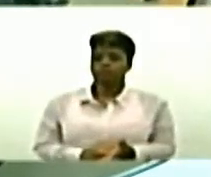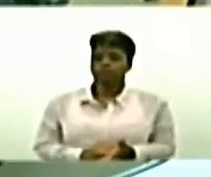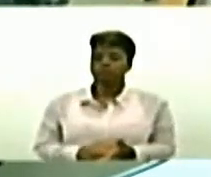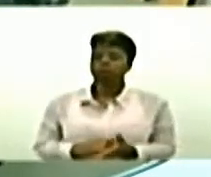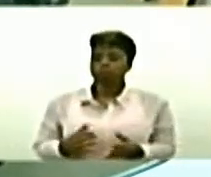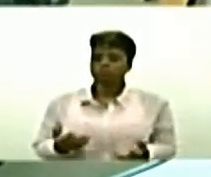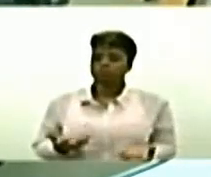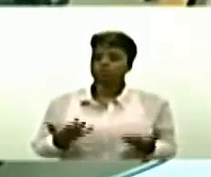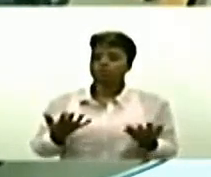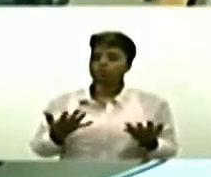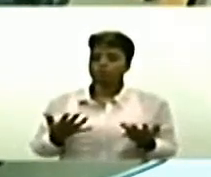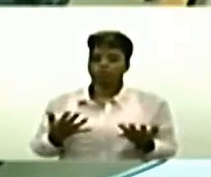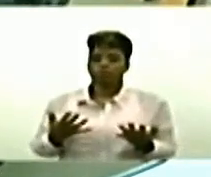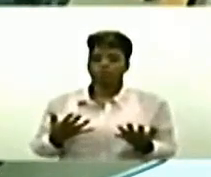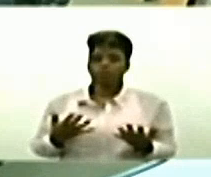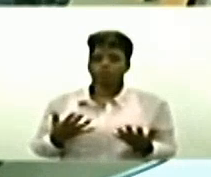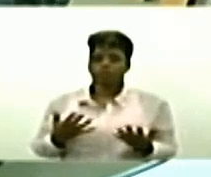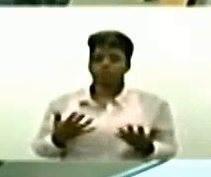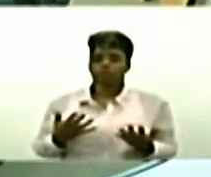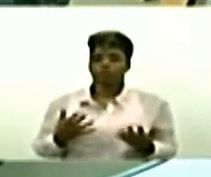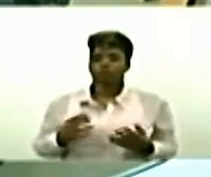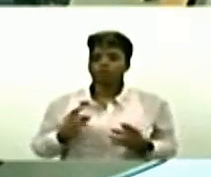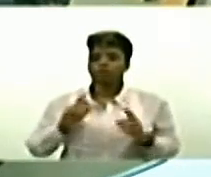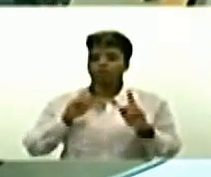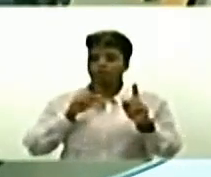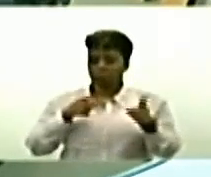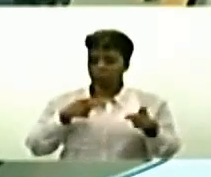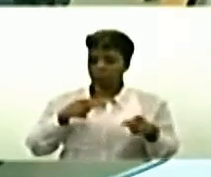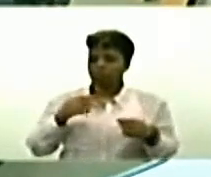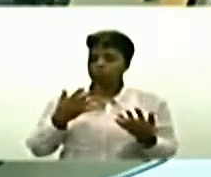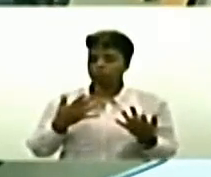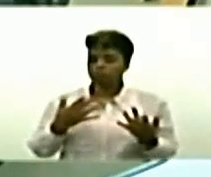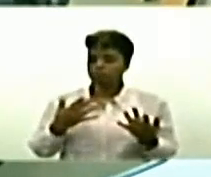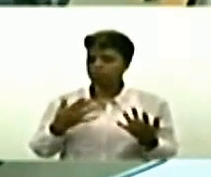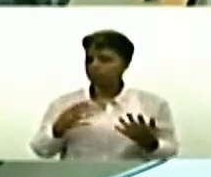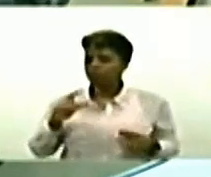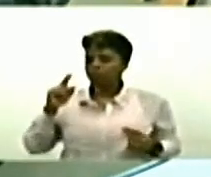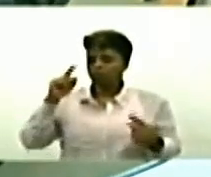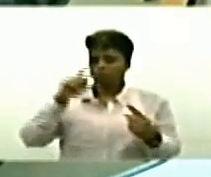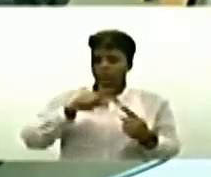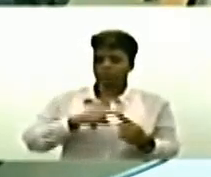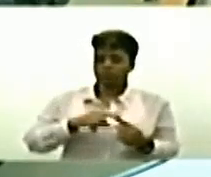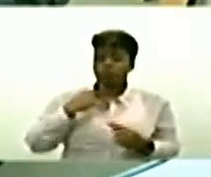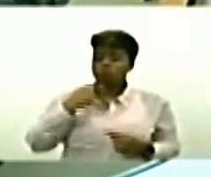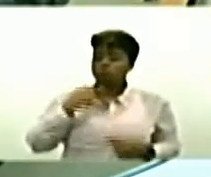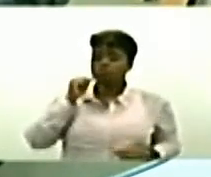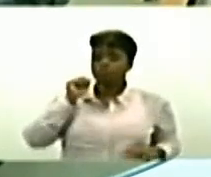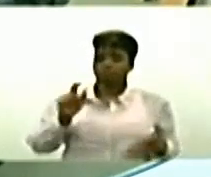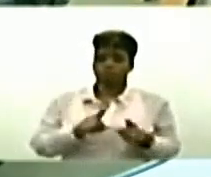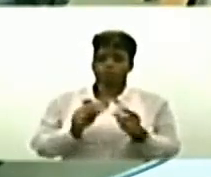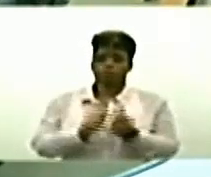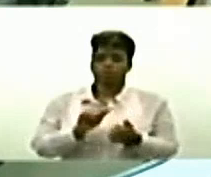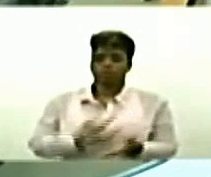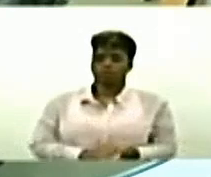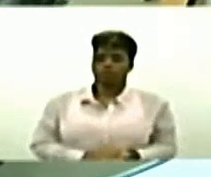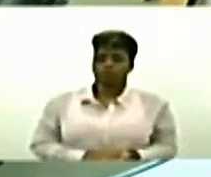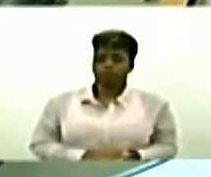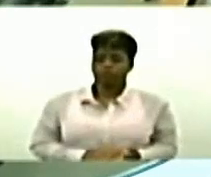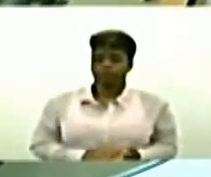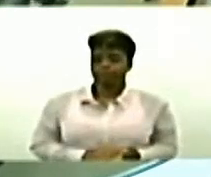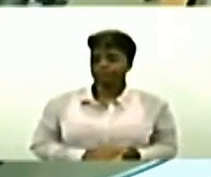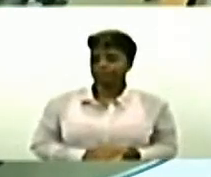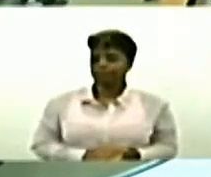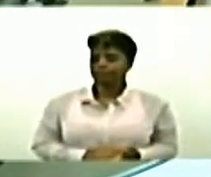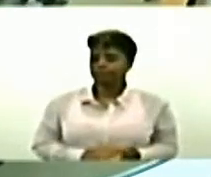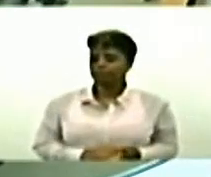this bill to be taken through all of its stages at this sitting. All those who have that opinion say aye. To the contrary opinion say